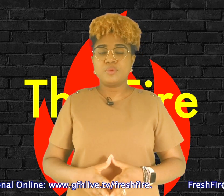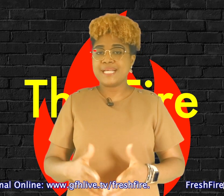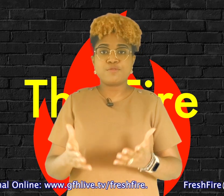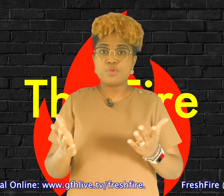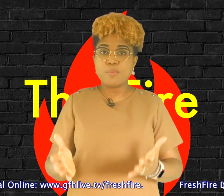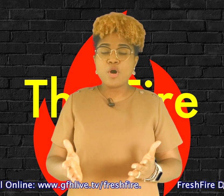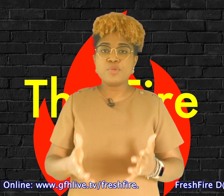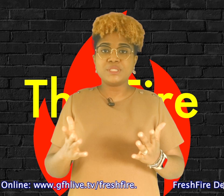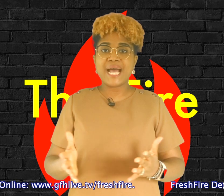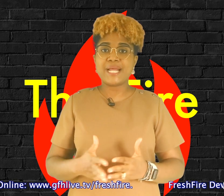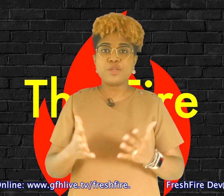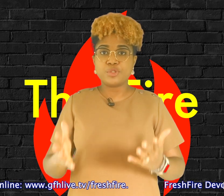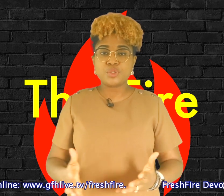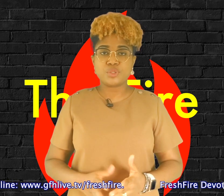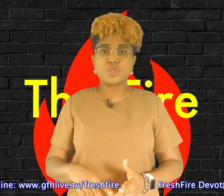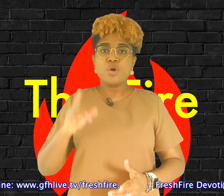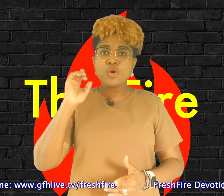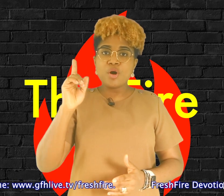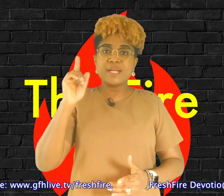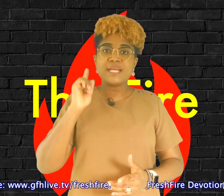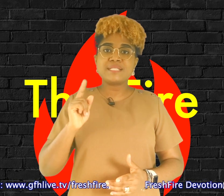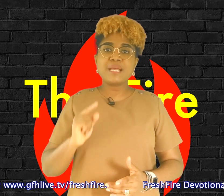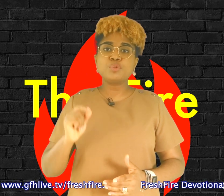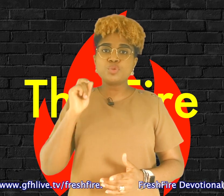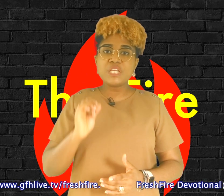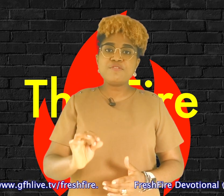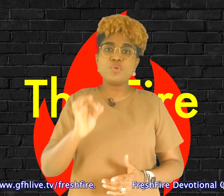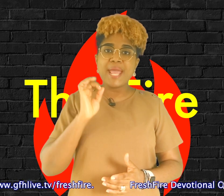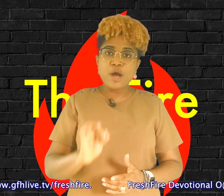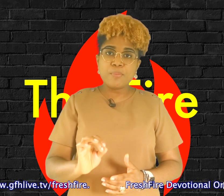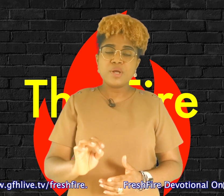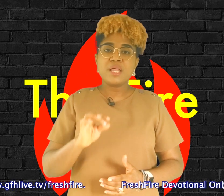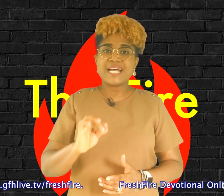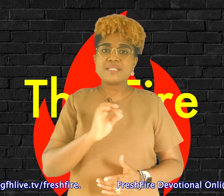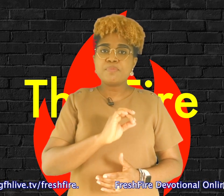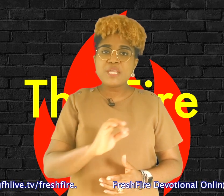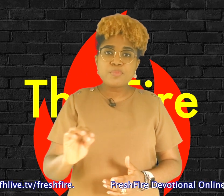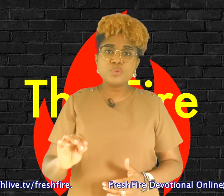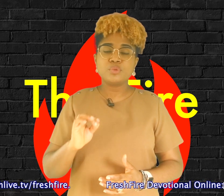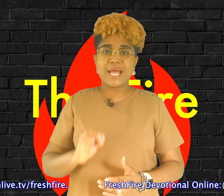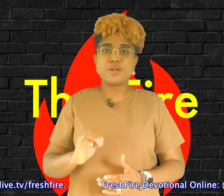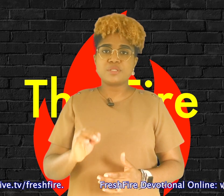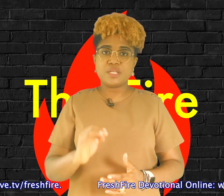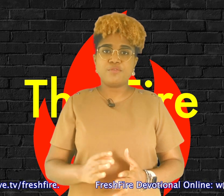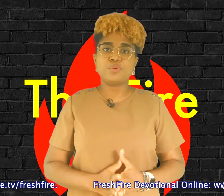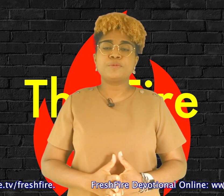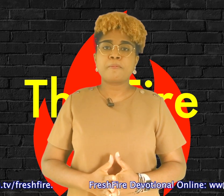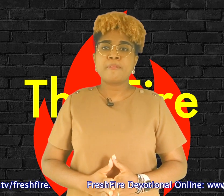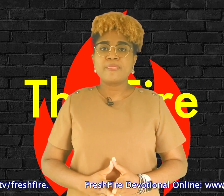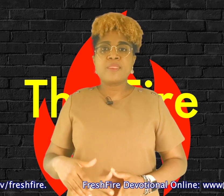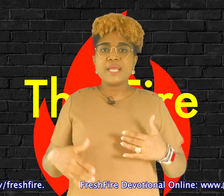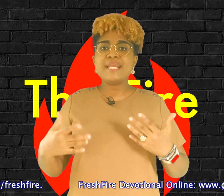people. That's from your mom, your dad, and your doctors. God is able to give you help that people cannot give